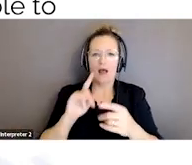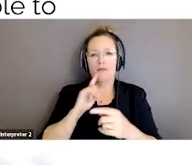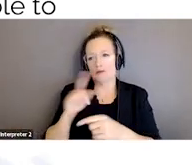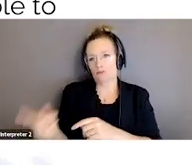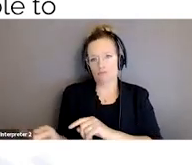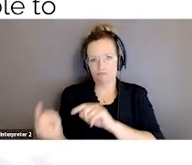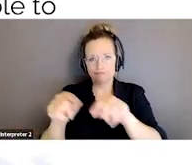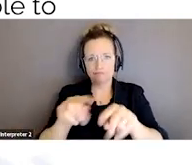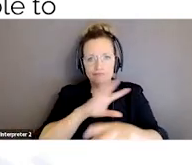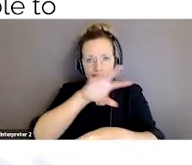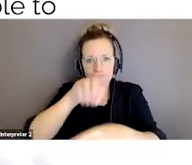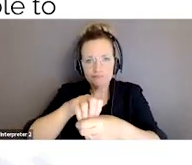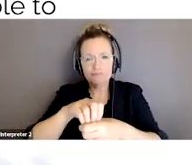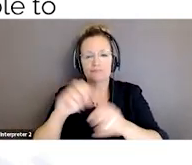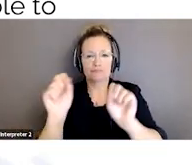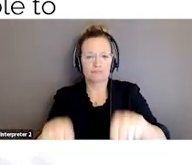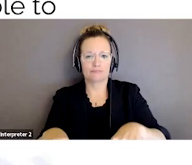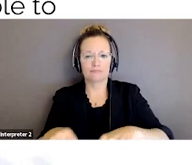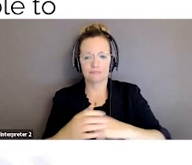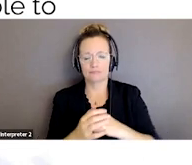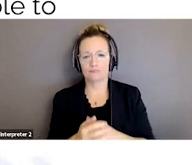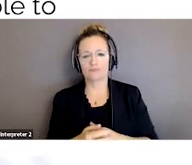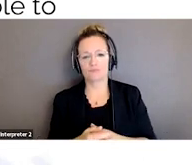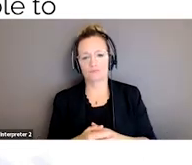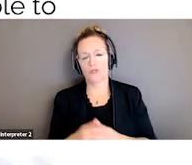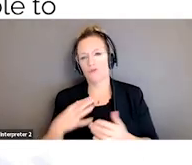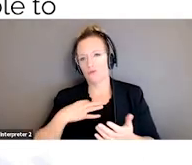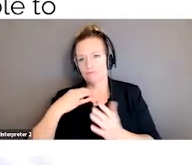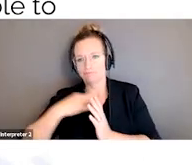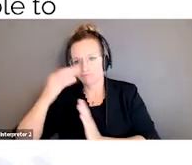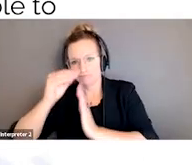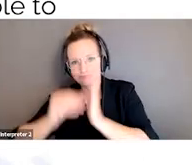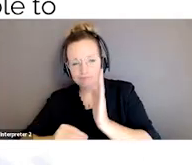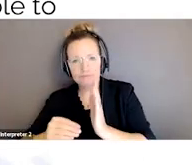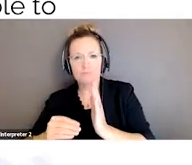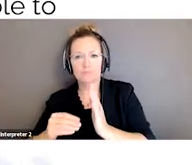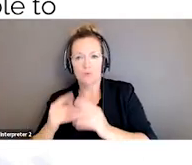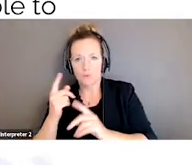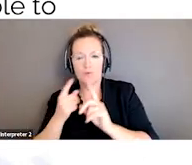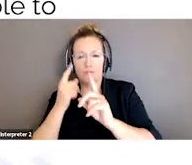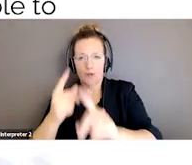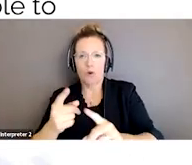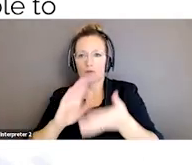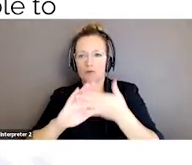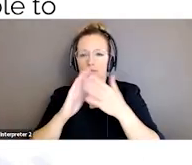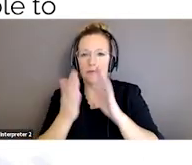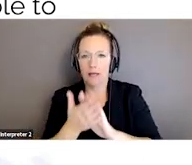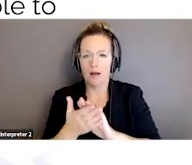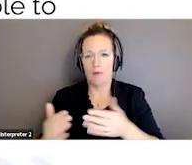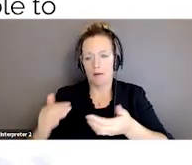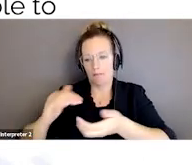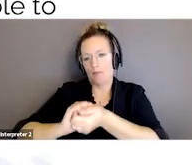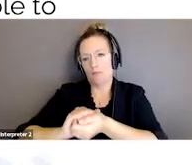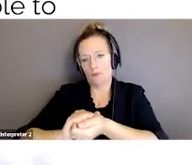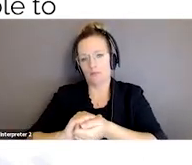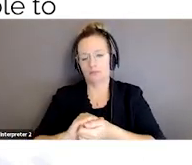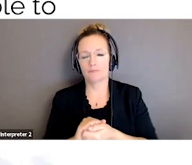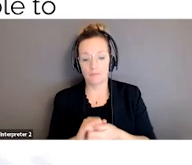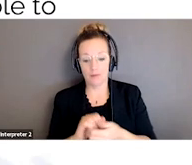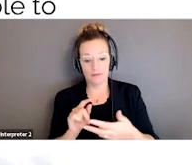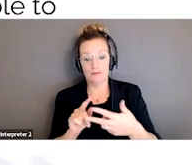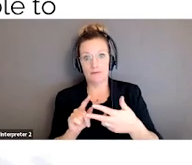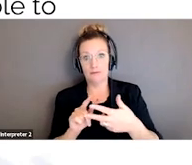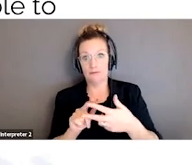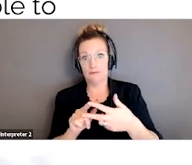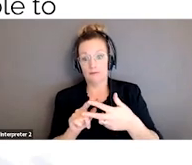invitation to fill out an application and become a partner. The third program that will